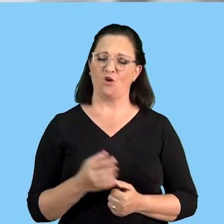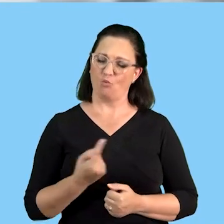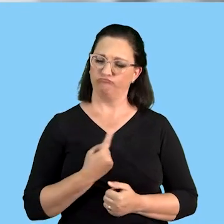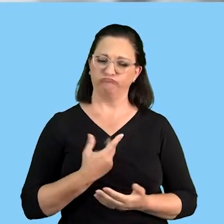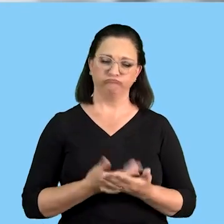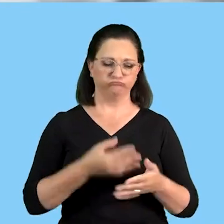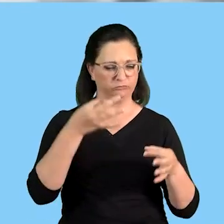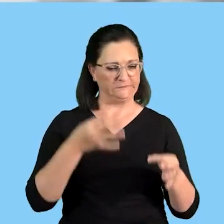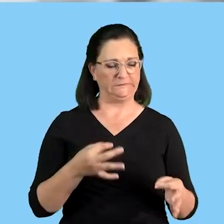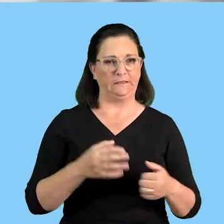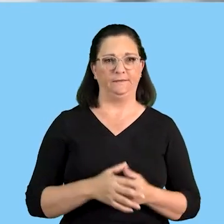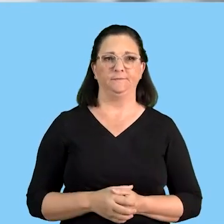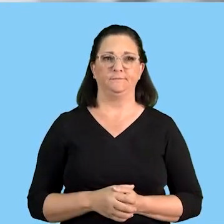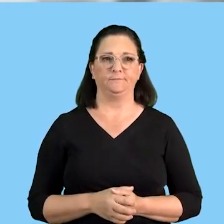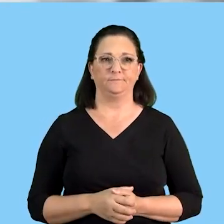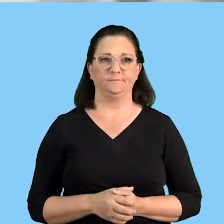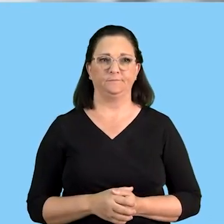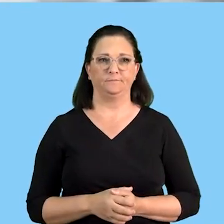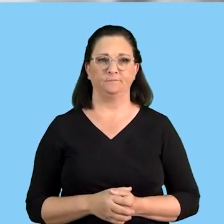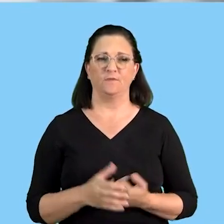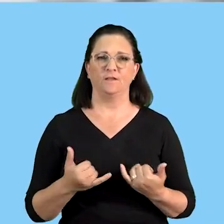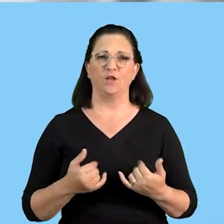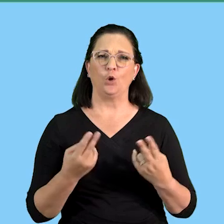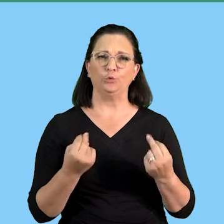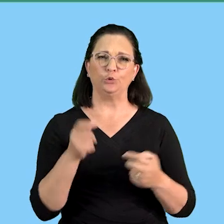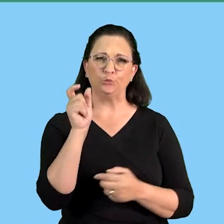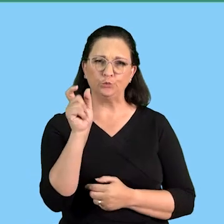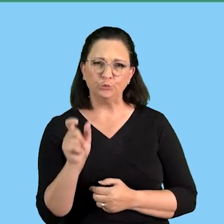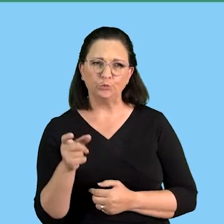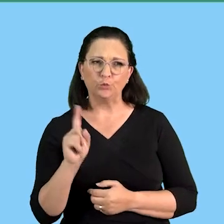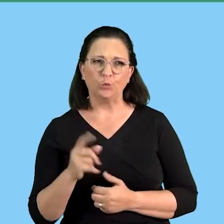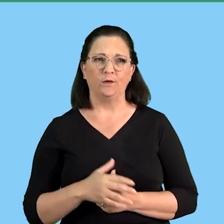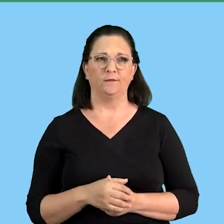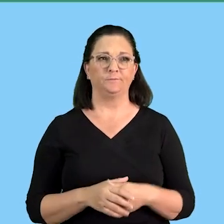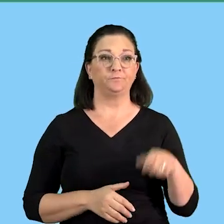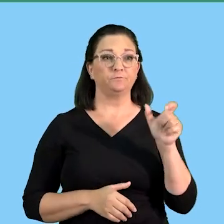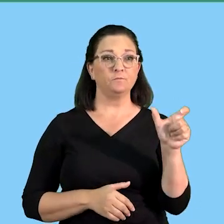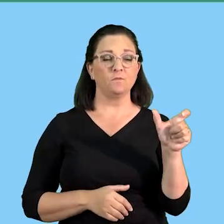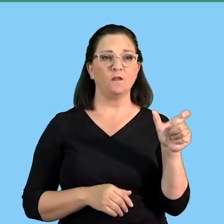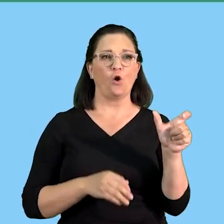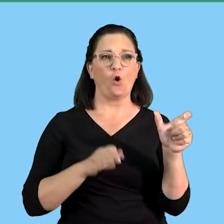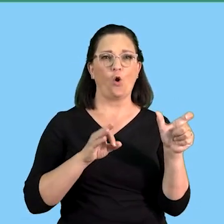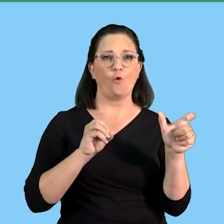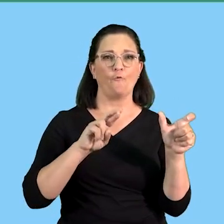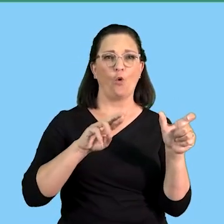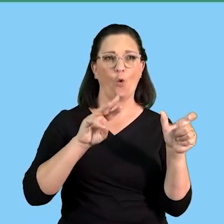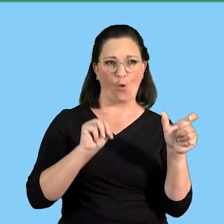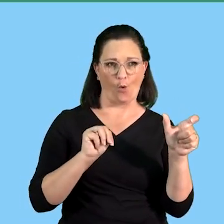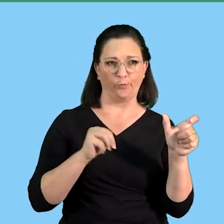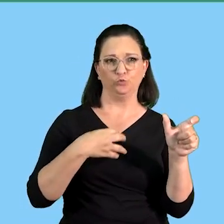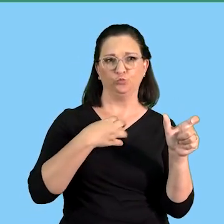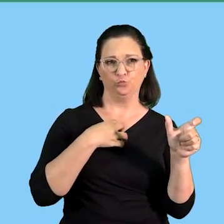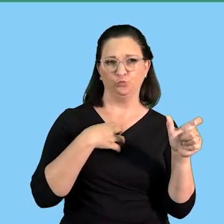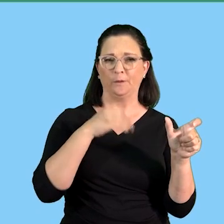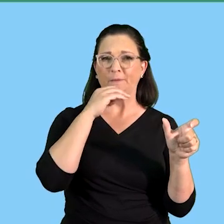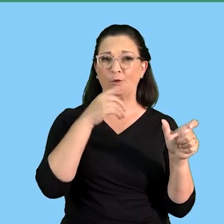alone. As we proceed, new words and languages for this topic, you should understand what do we mean by the term form of ownership. This is the